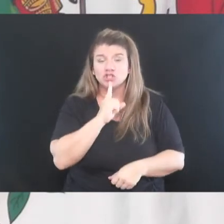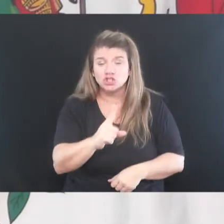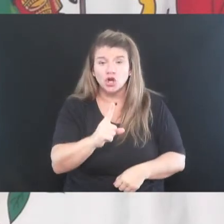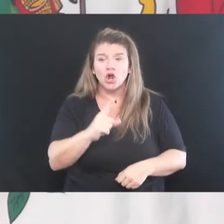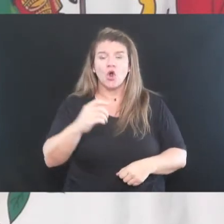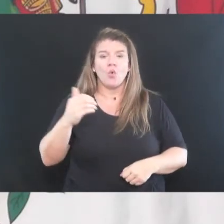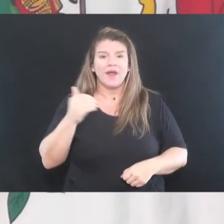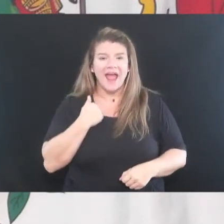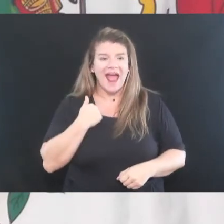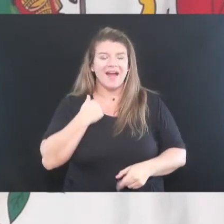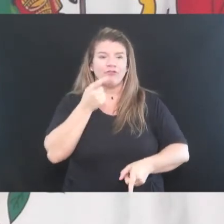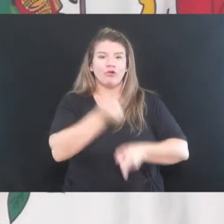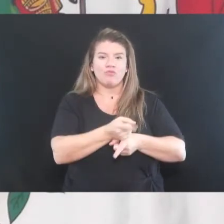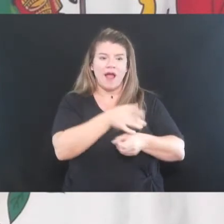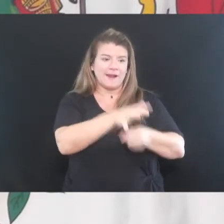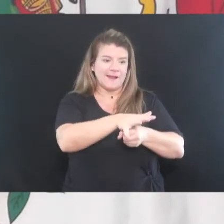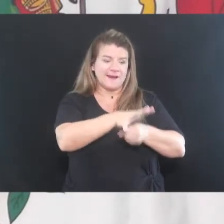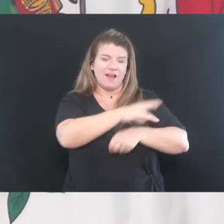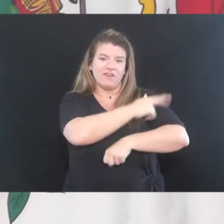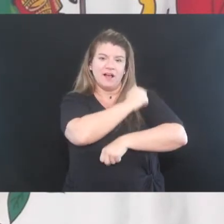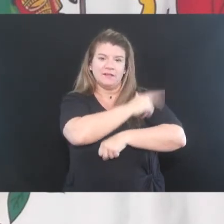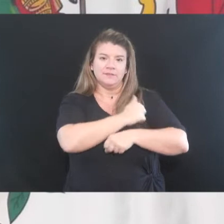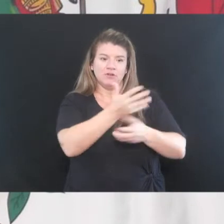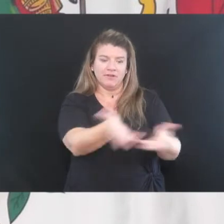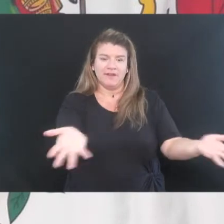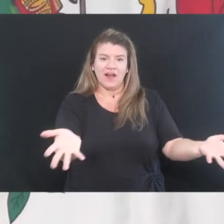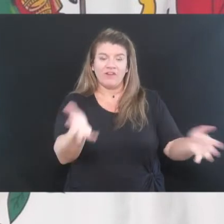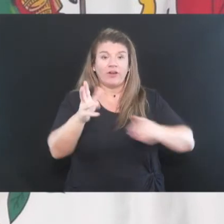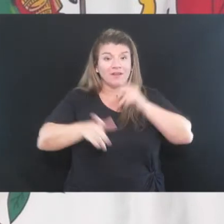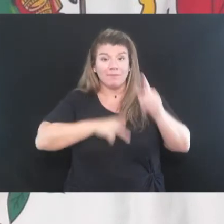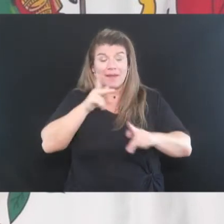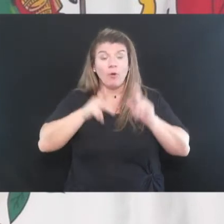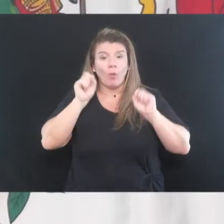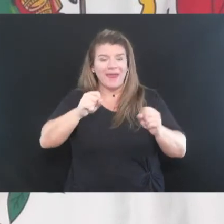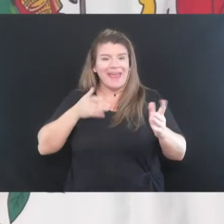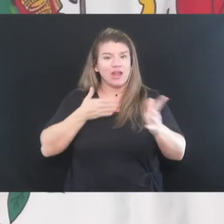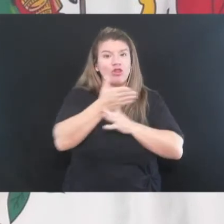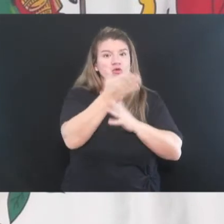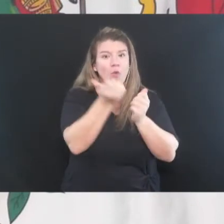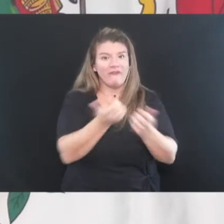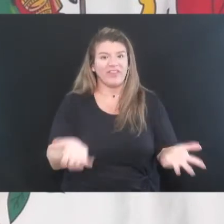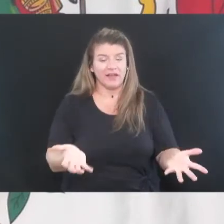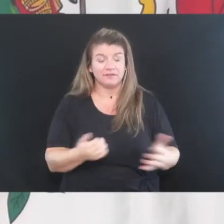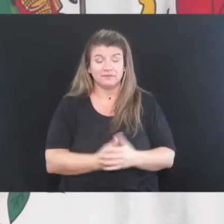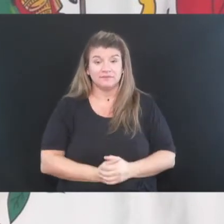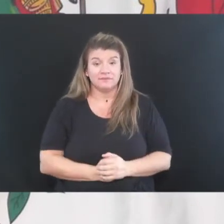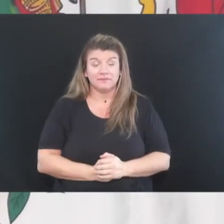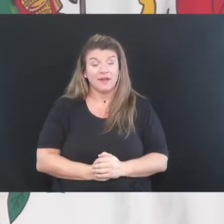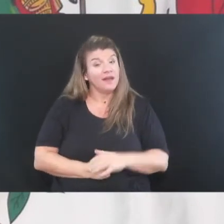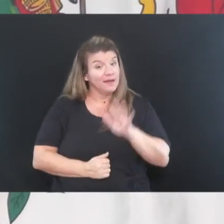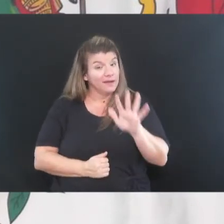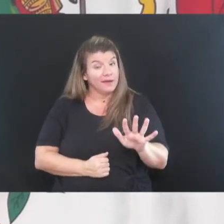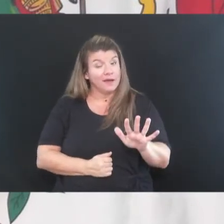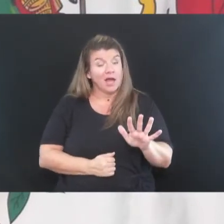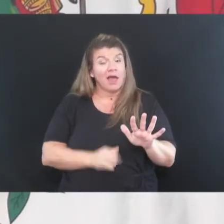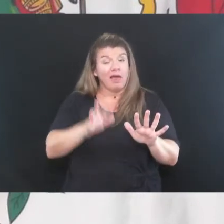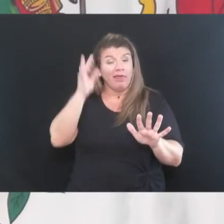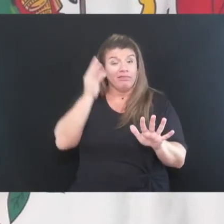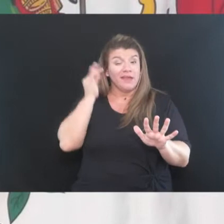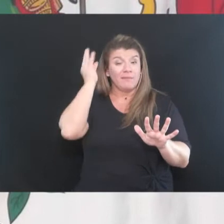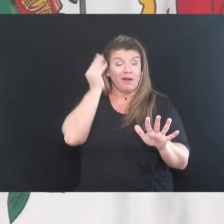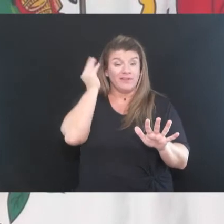have hospital care for all of our people, that we can get through the peak. Now, if you just step back and think about this, just